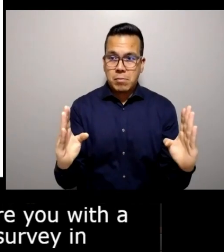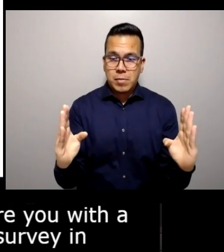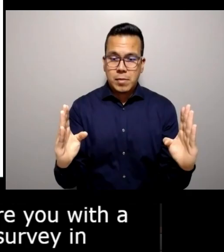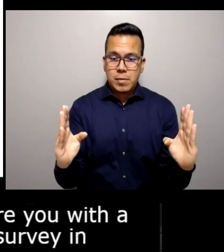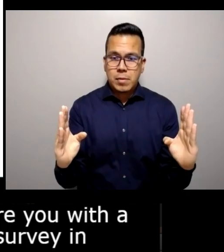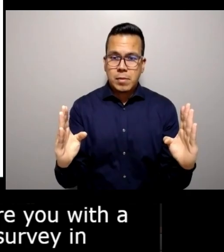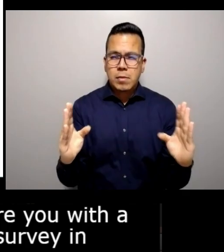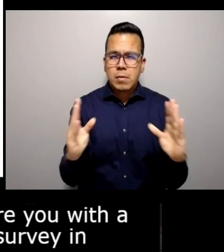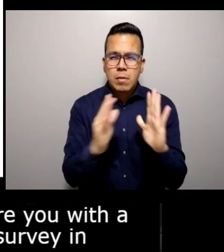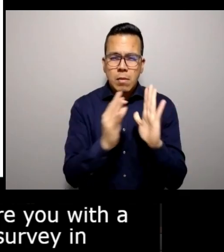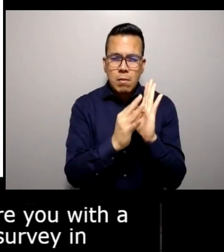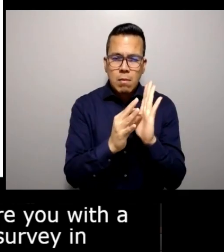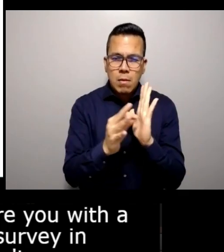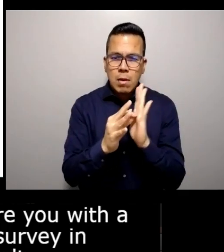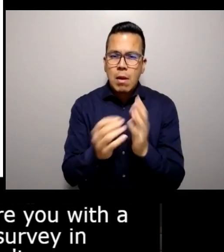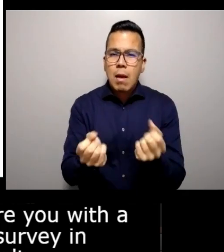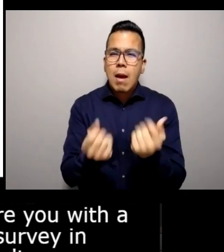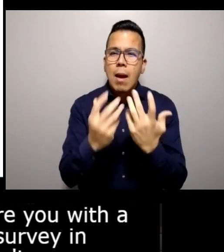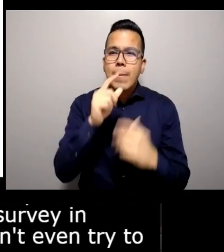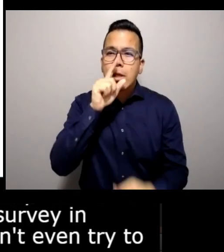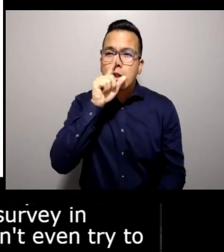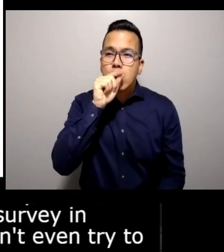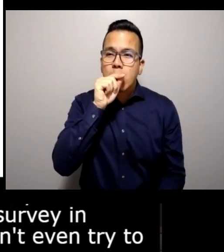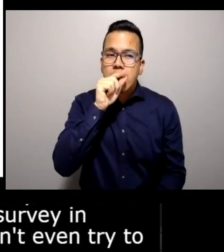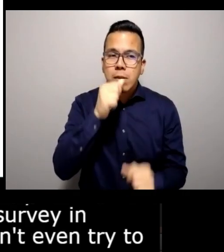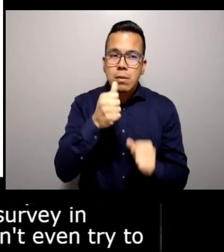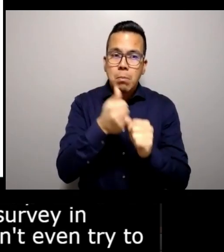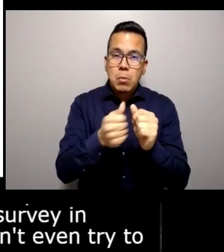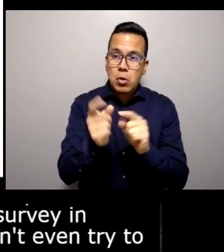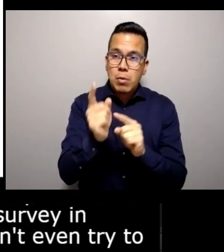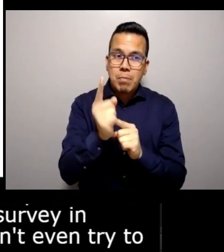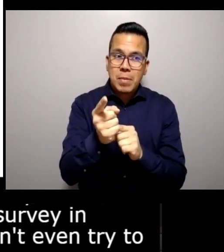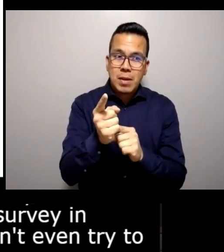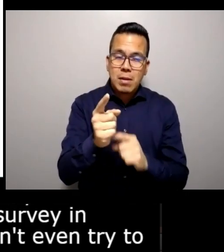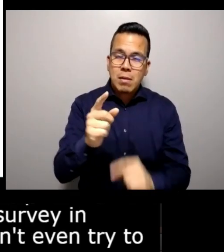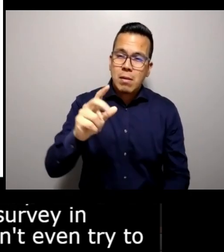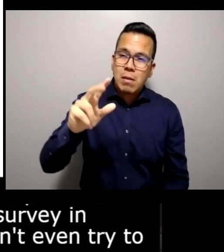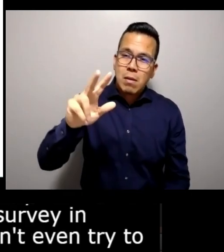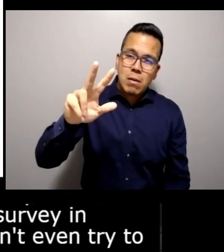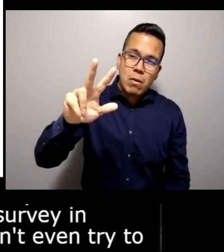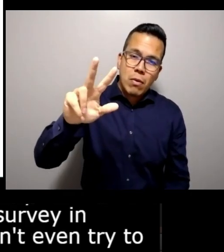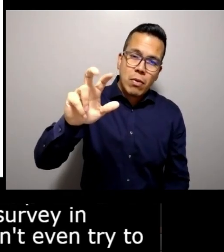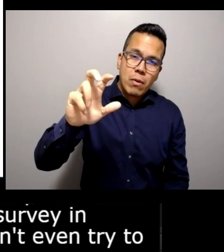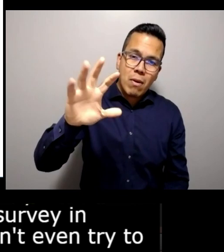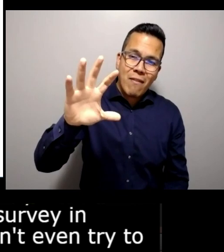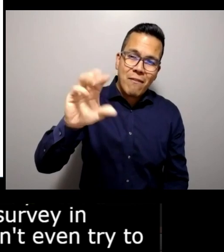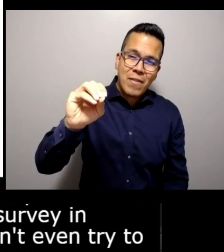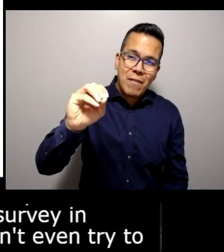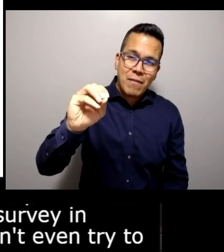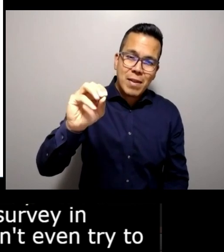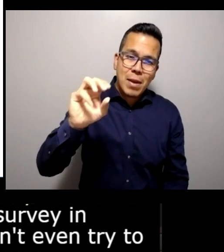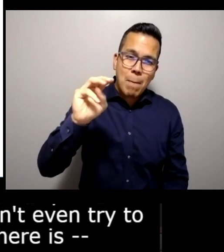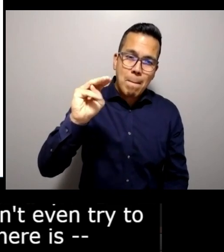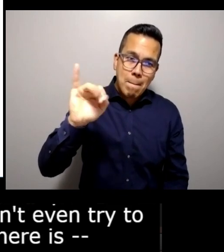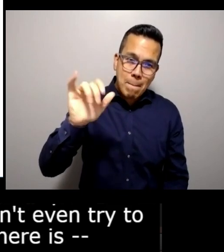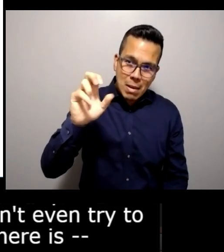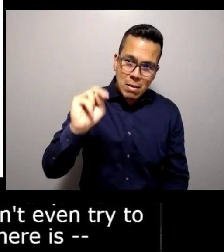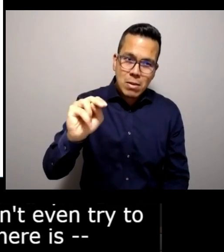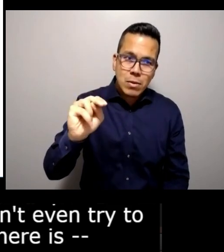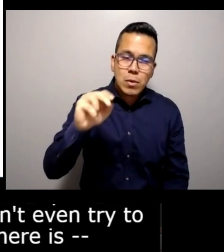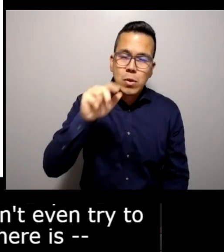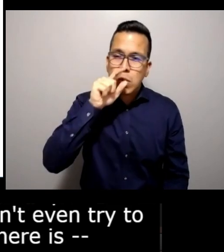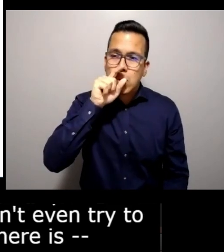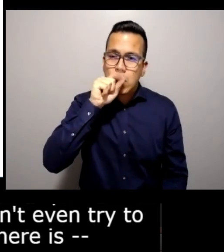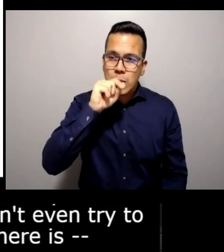Don't even try to do the math as to how many tweets that means there are in a year, but just on one social